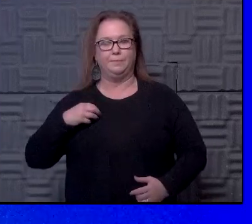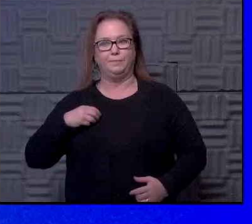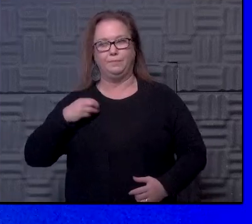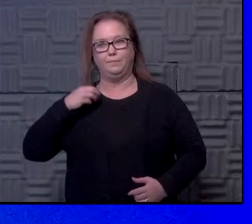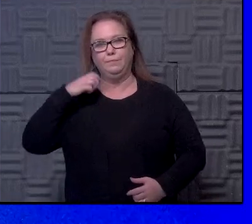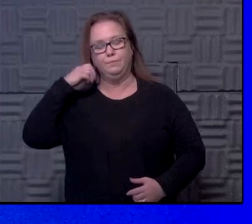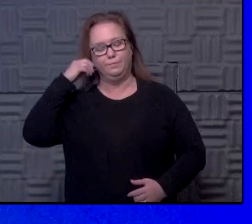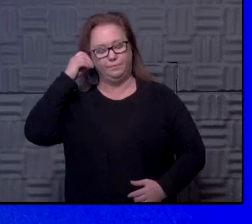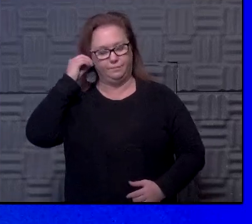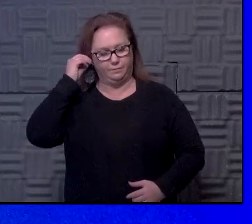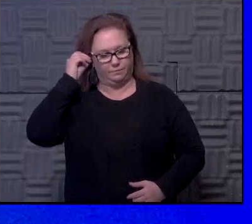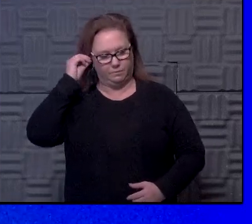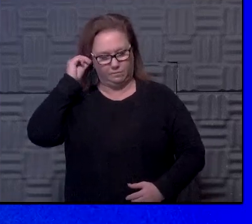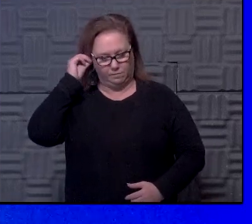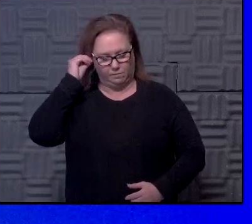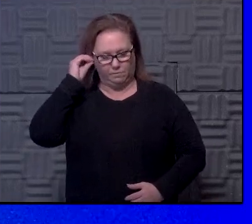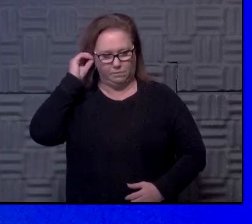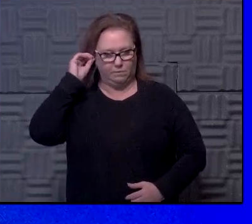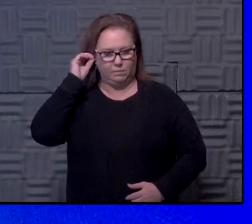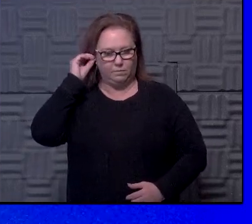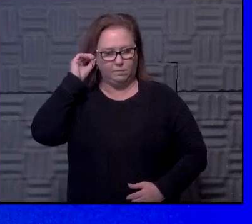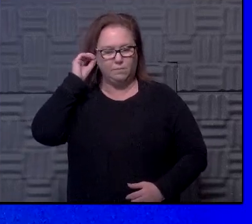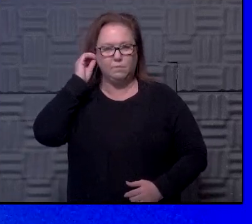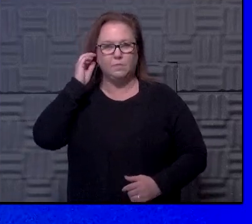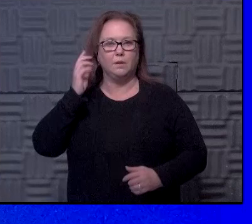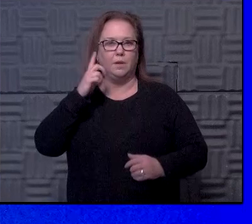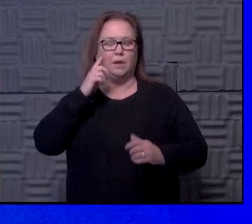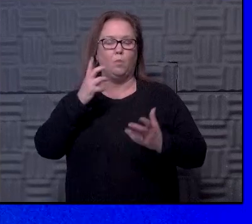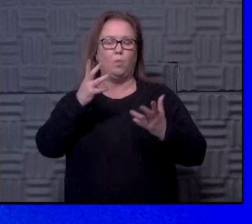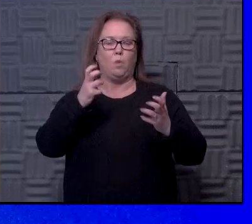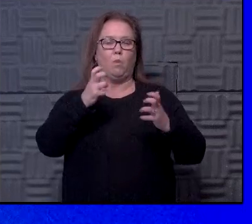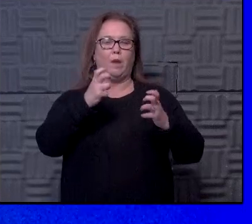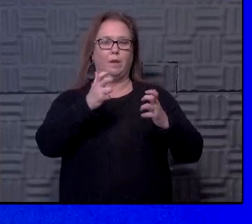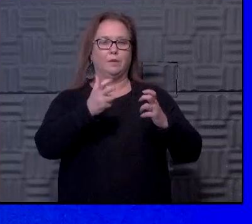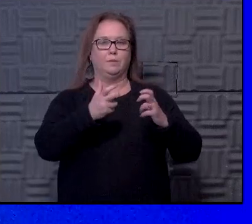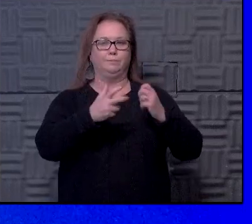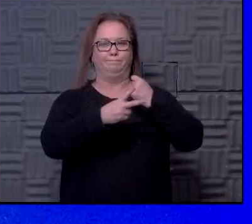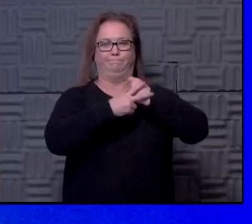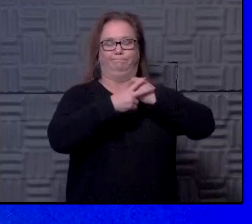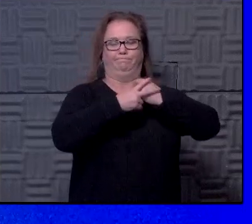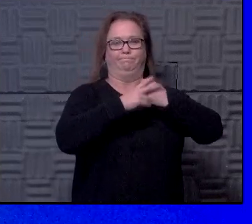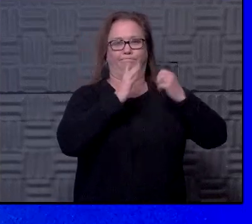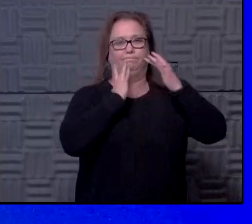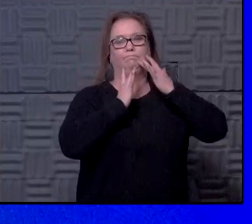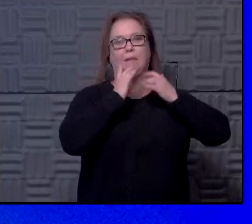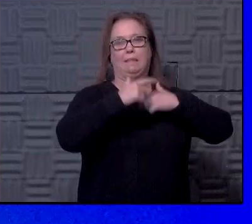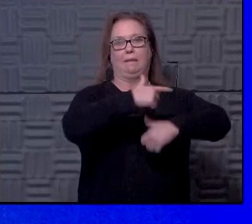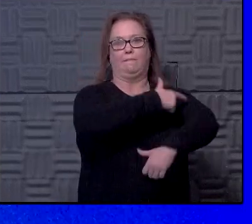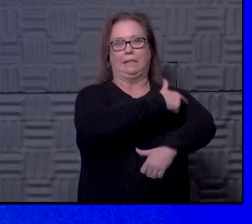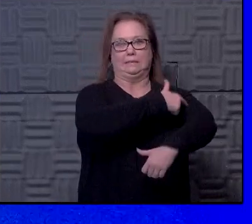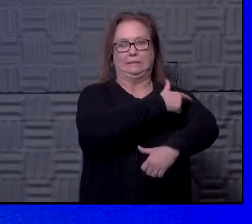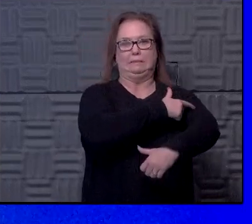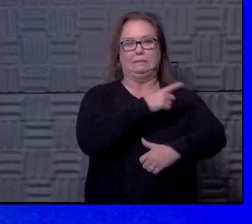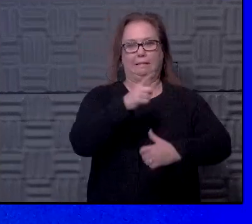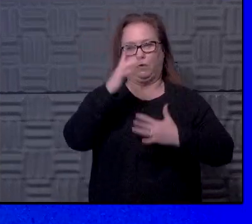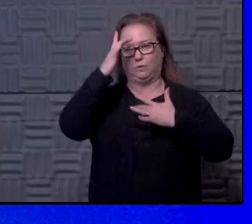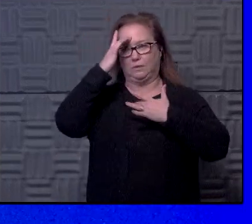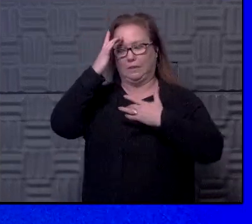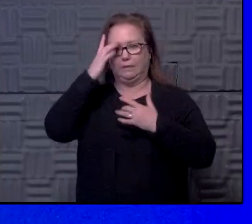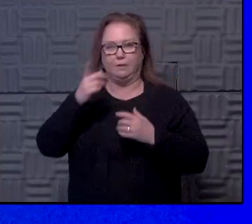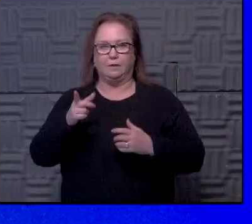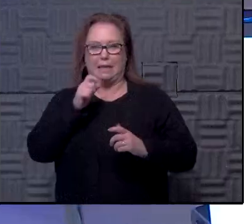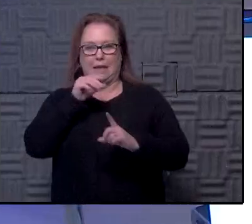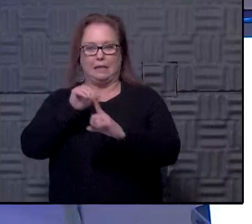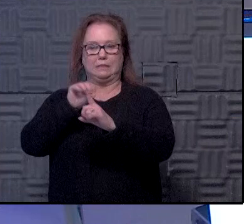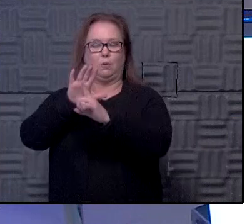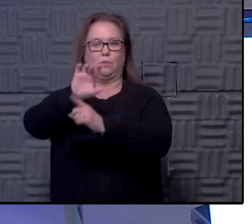the other reasons of increasing our vaccine supply and also not exposing others if you have active COVID-19 as